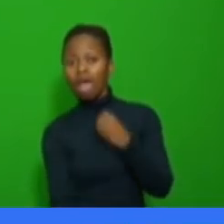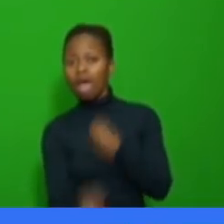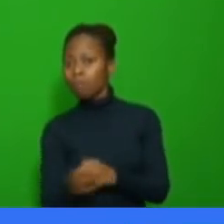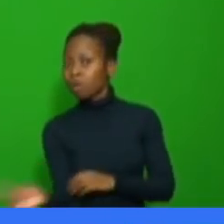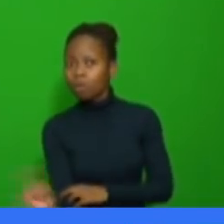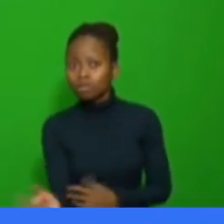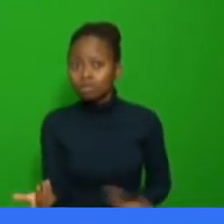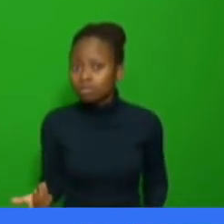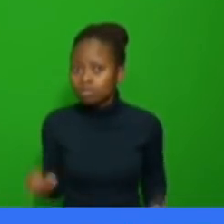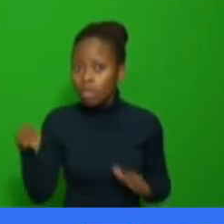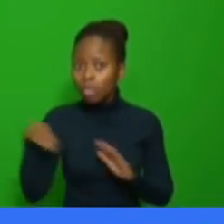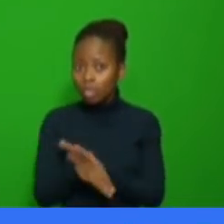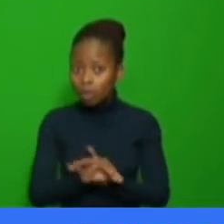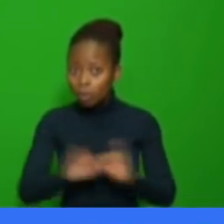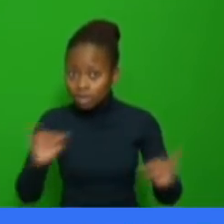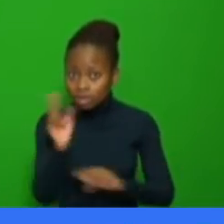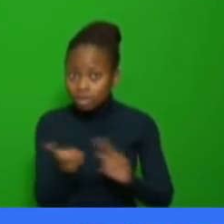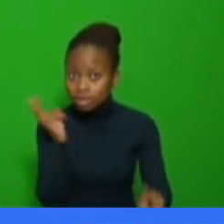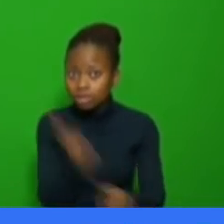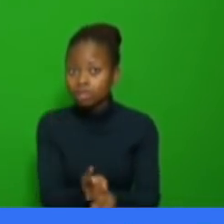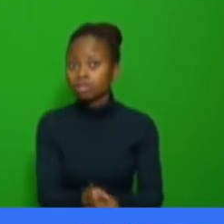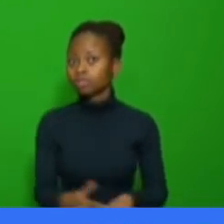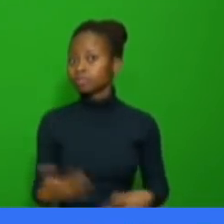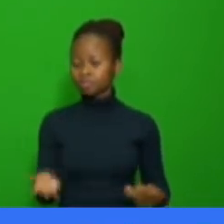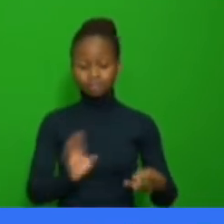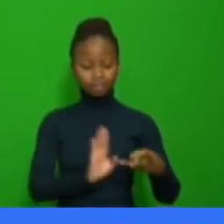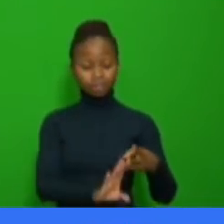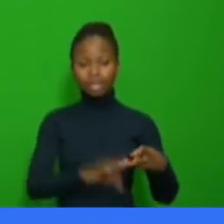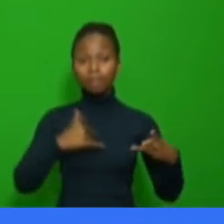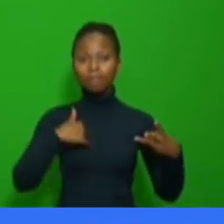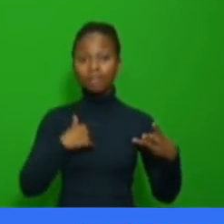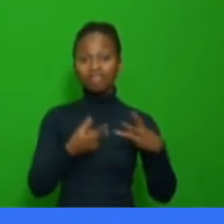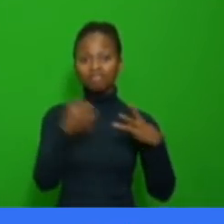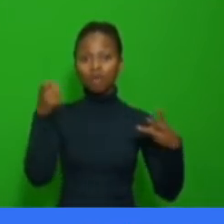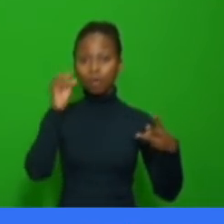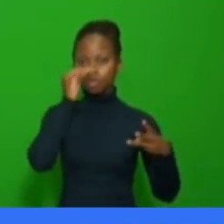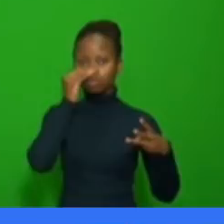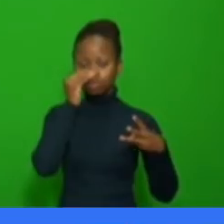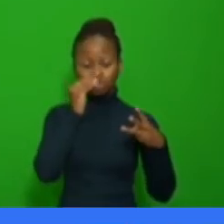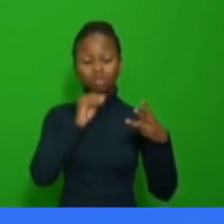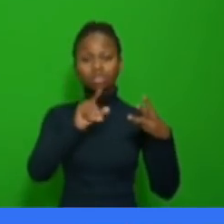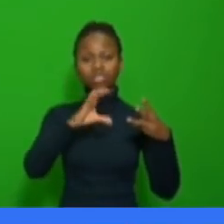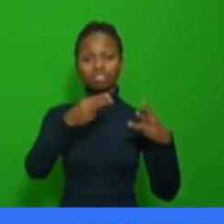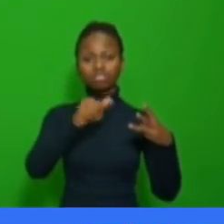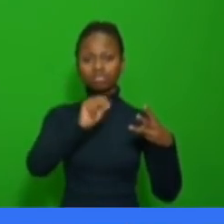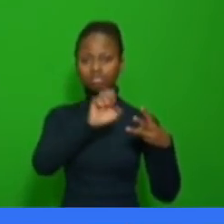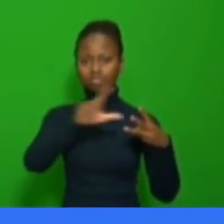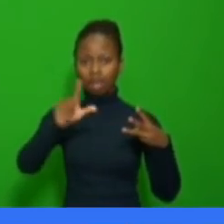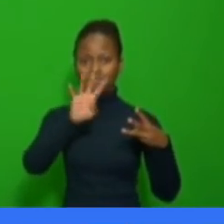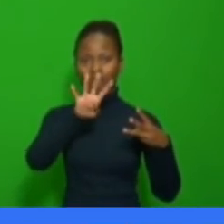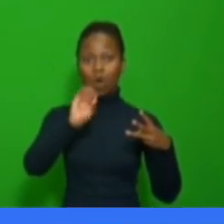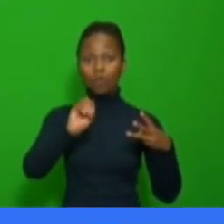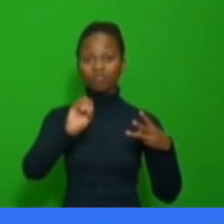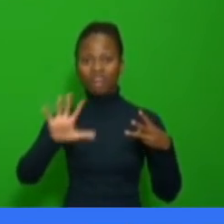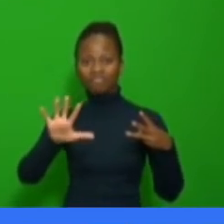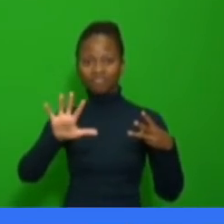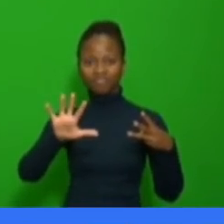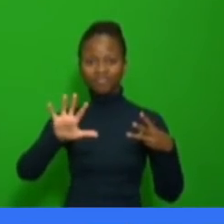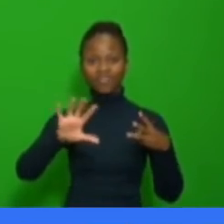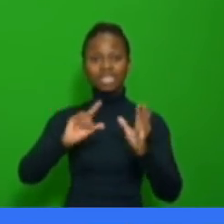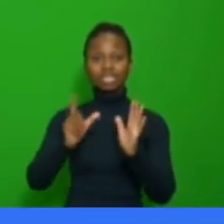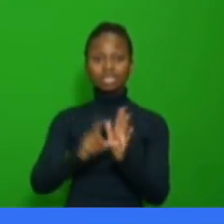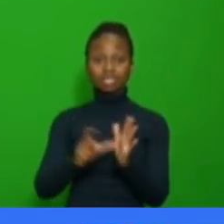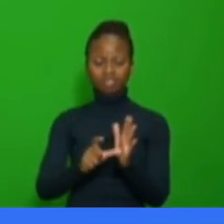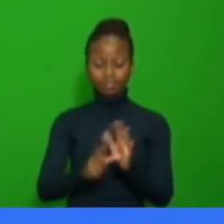Thank you, Governor. I'm Farron Collins from Newsroom Africa Channel 405 on DSTV. I'm wanting to know from the Governor,